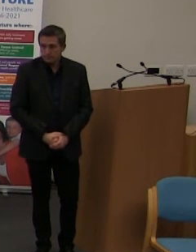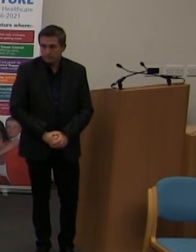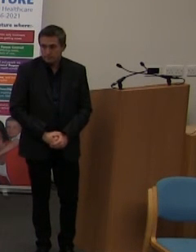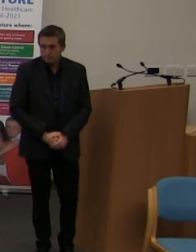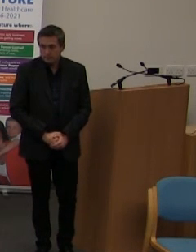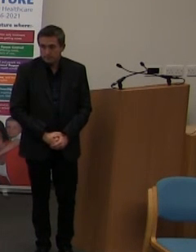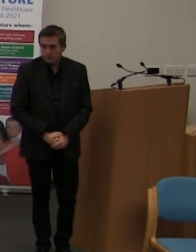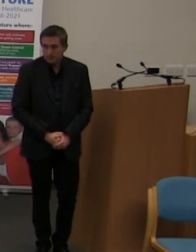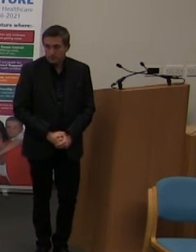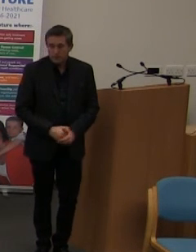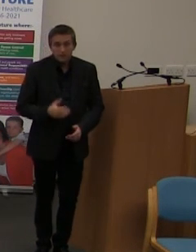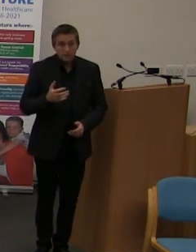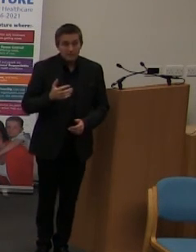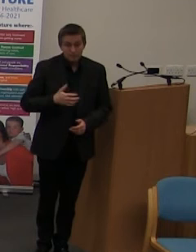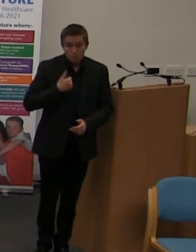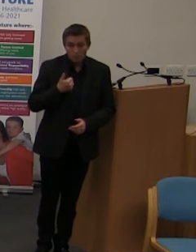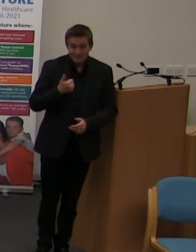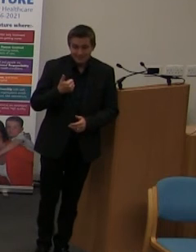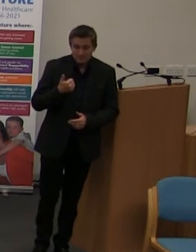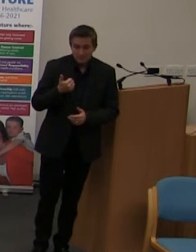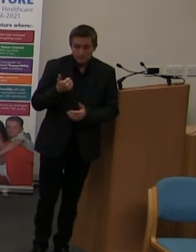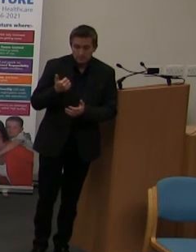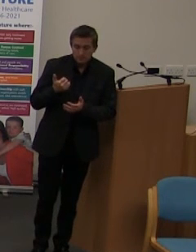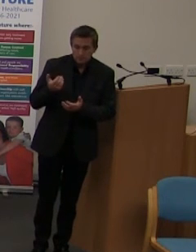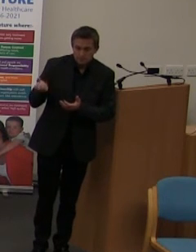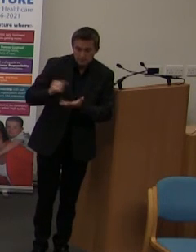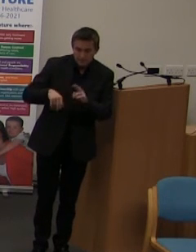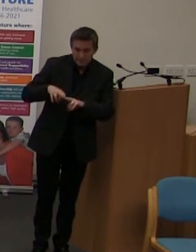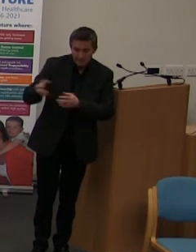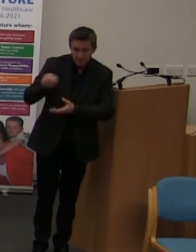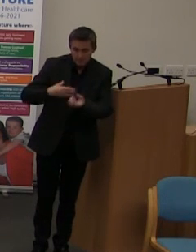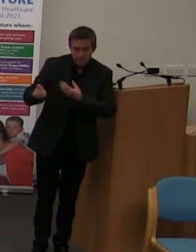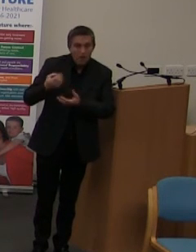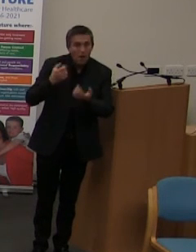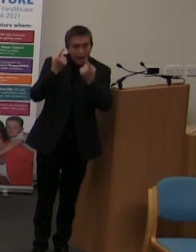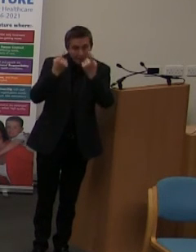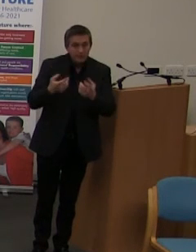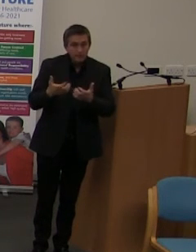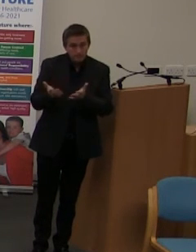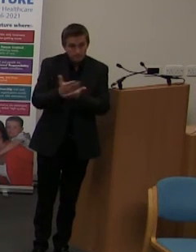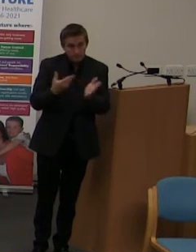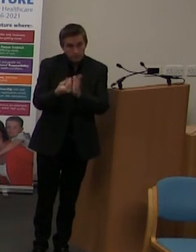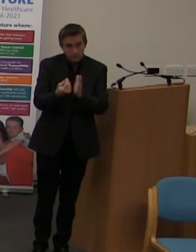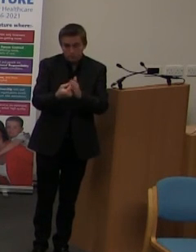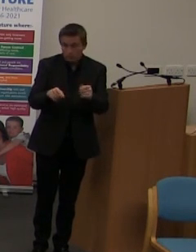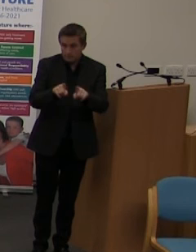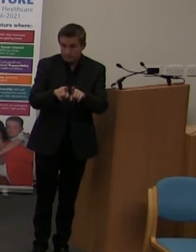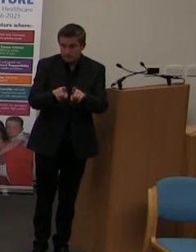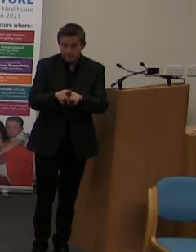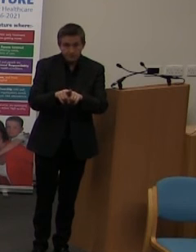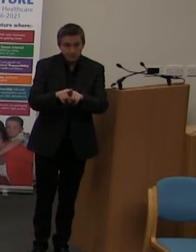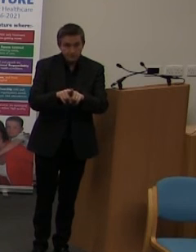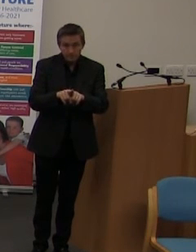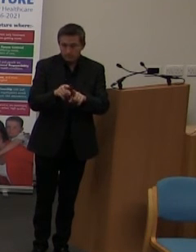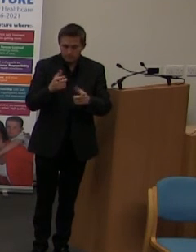we heard this morning as well the input from staff, and we've got a range of ideas that come forward from staff about how we can use our